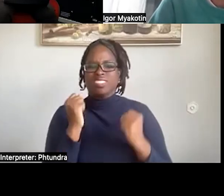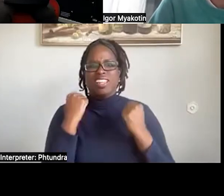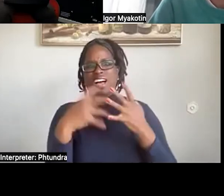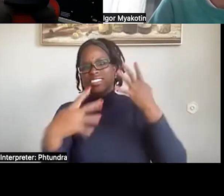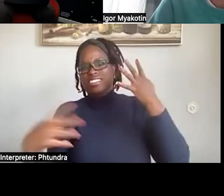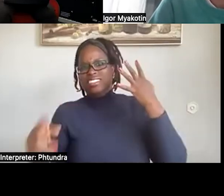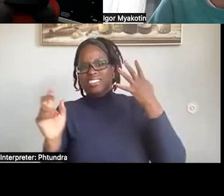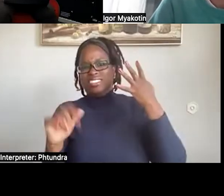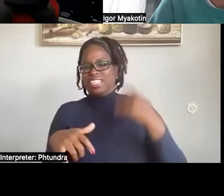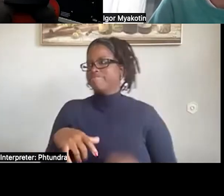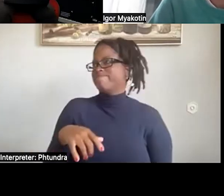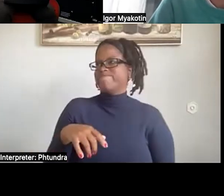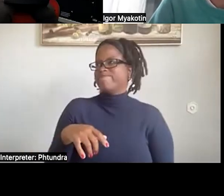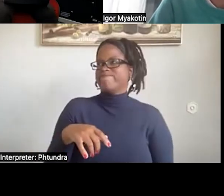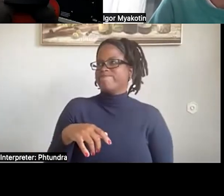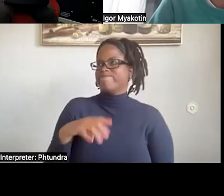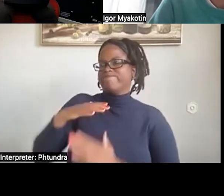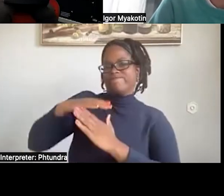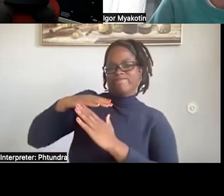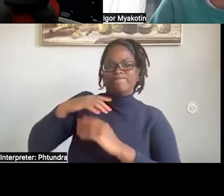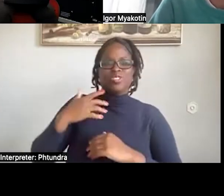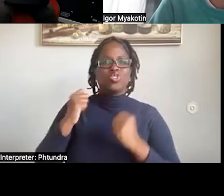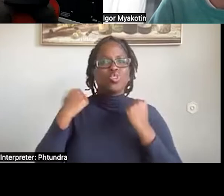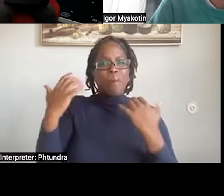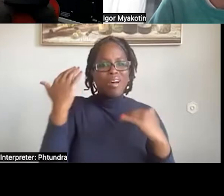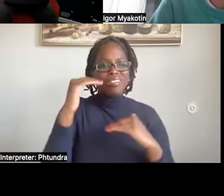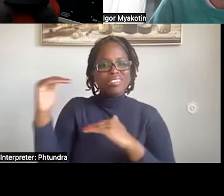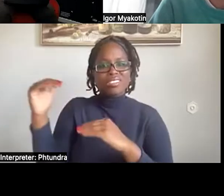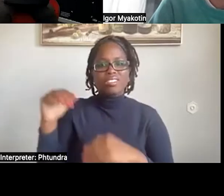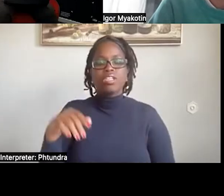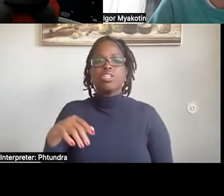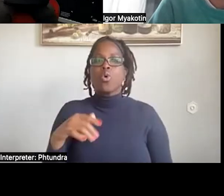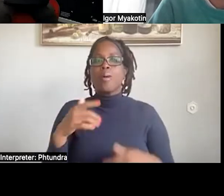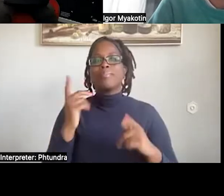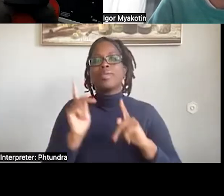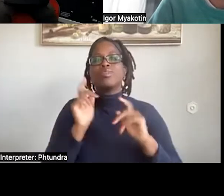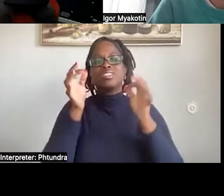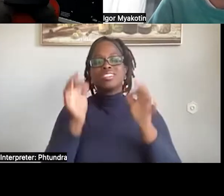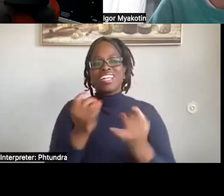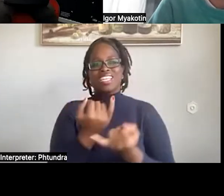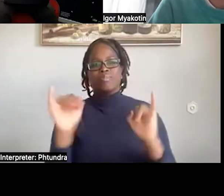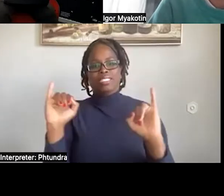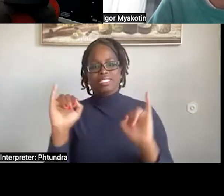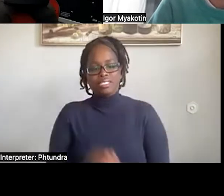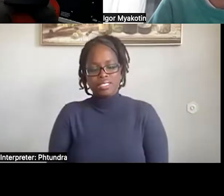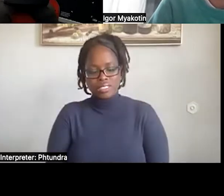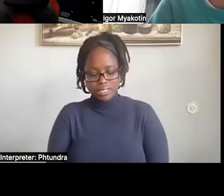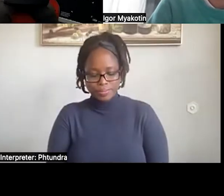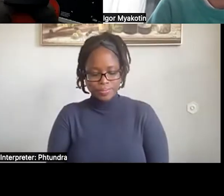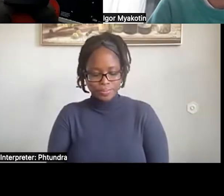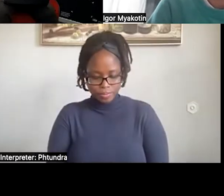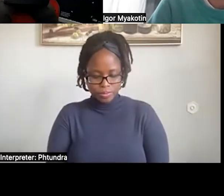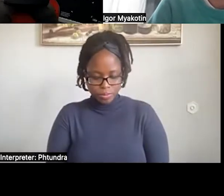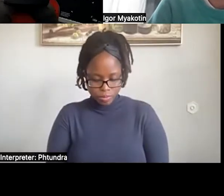and a kind of independent cinema started. And but they always have the problem